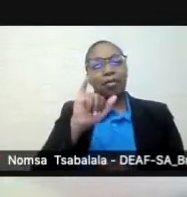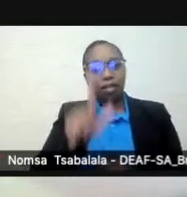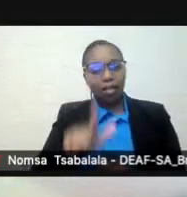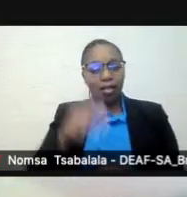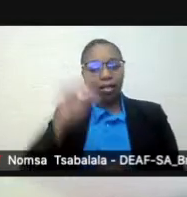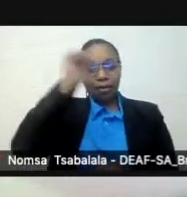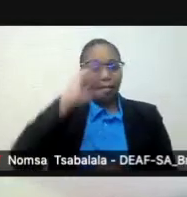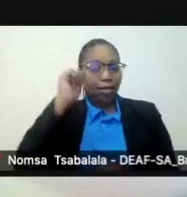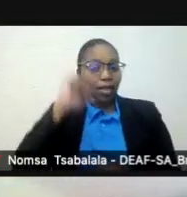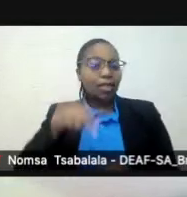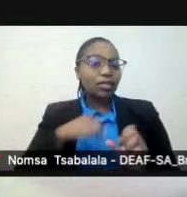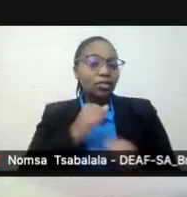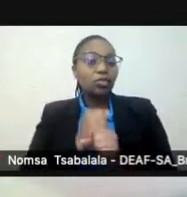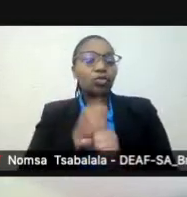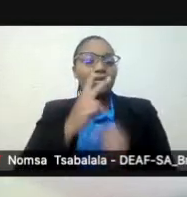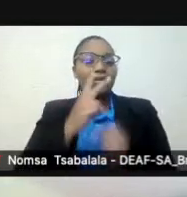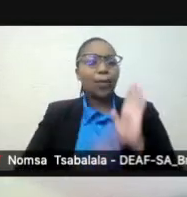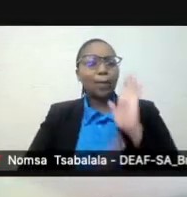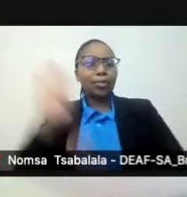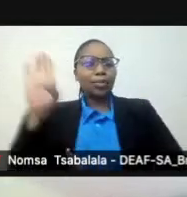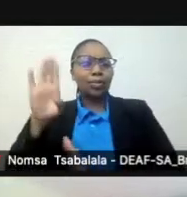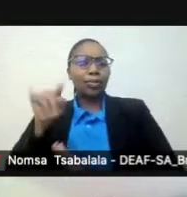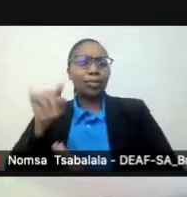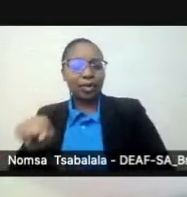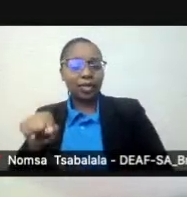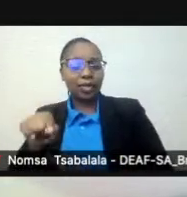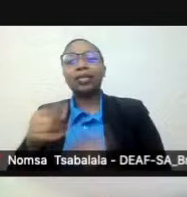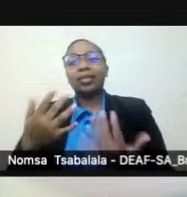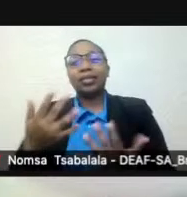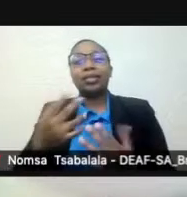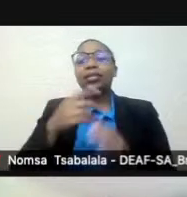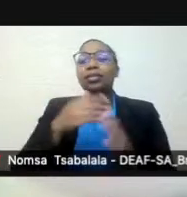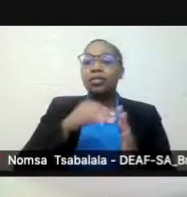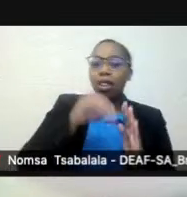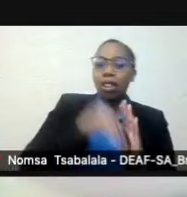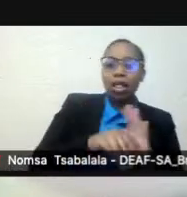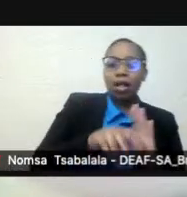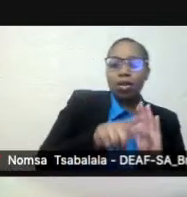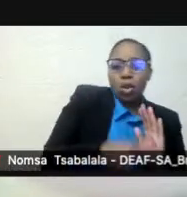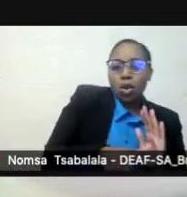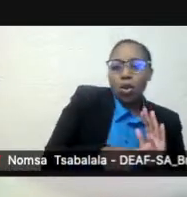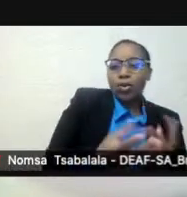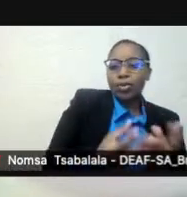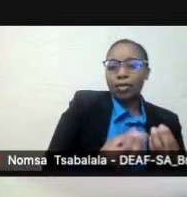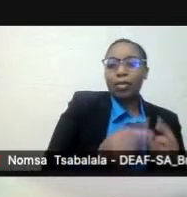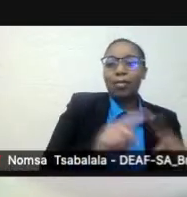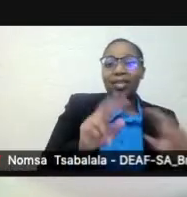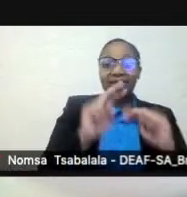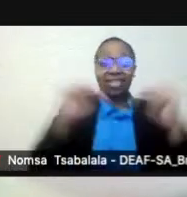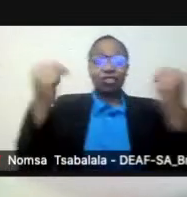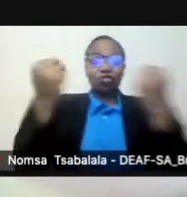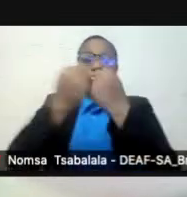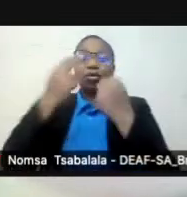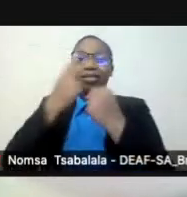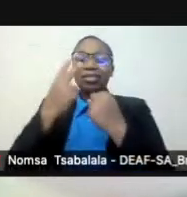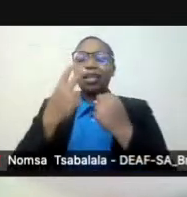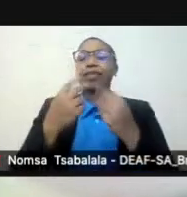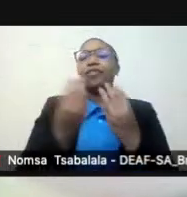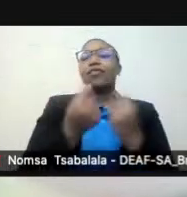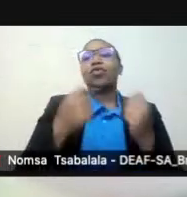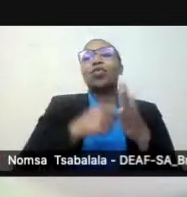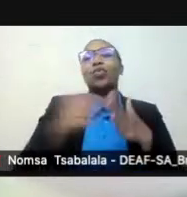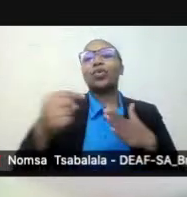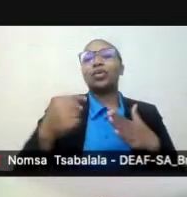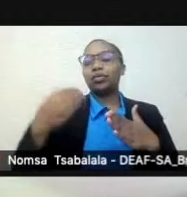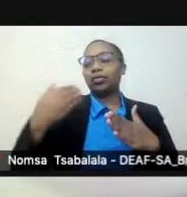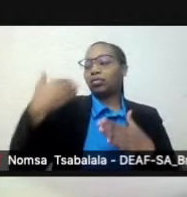came down to quite low numbers. And nationally, you can see the 7-day moving average increasing over the last few weeks. On the right, you can